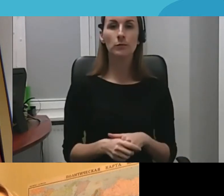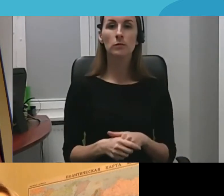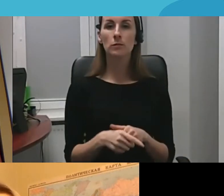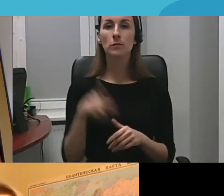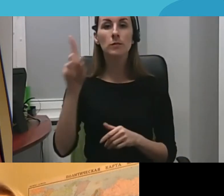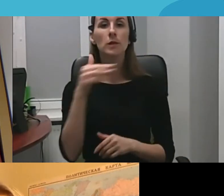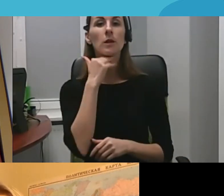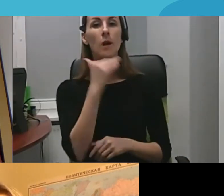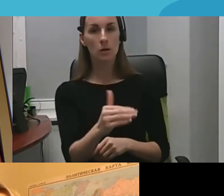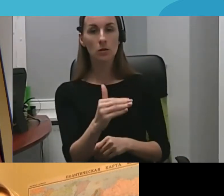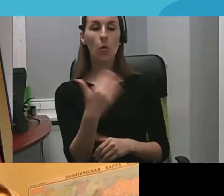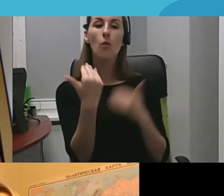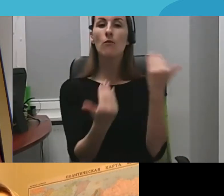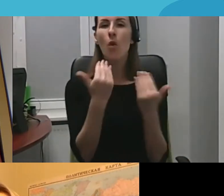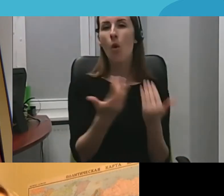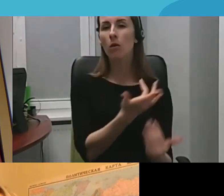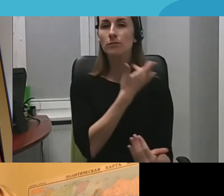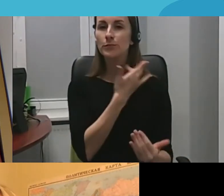means, by all community that